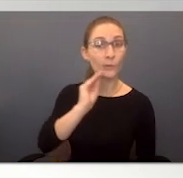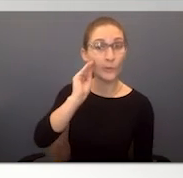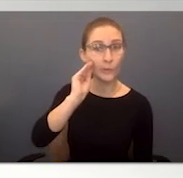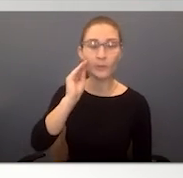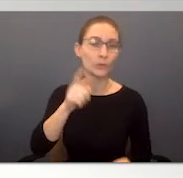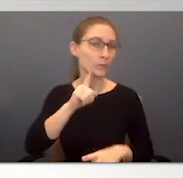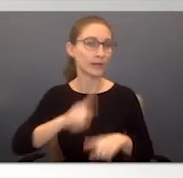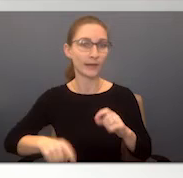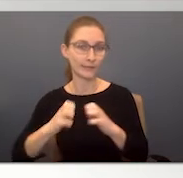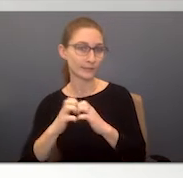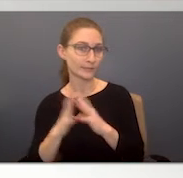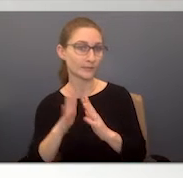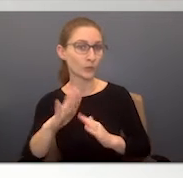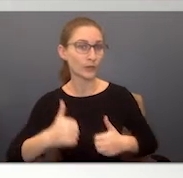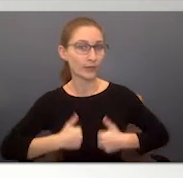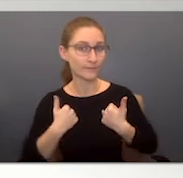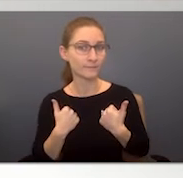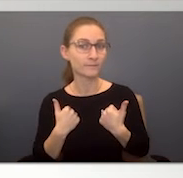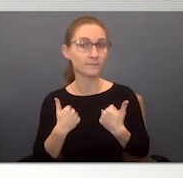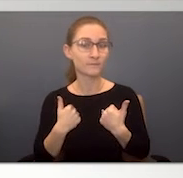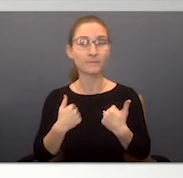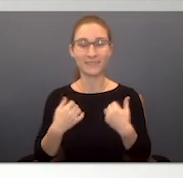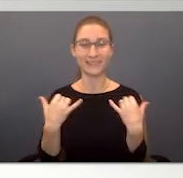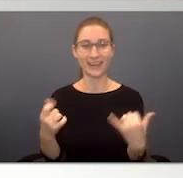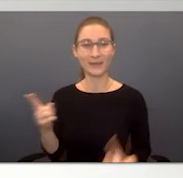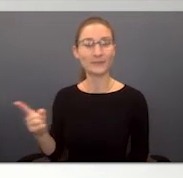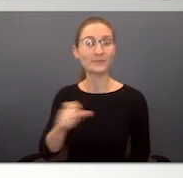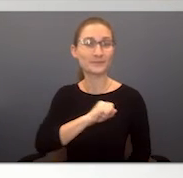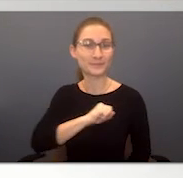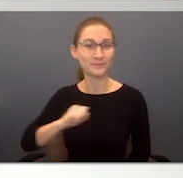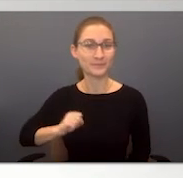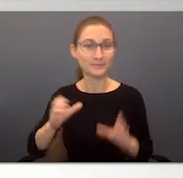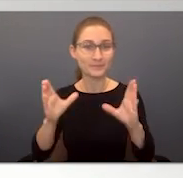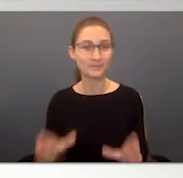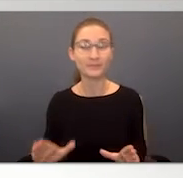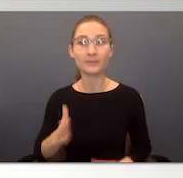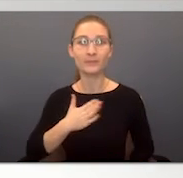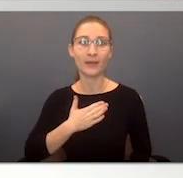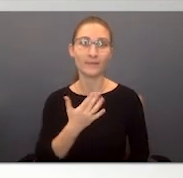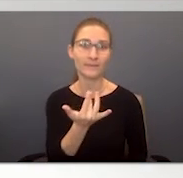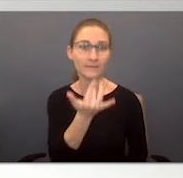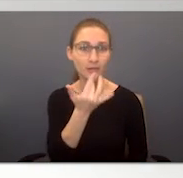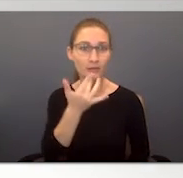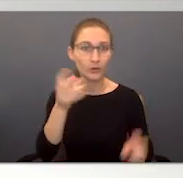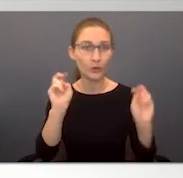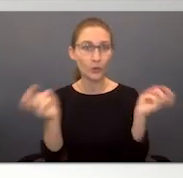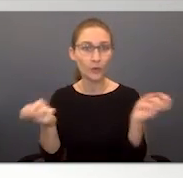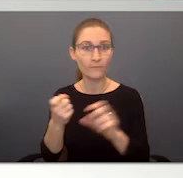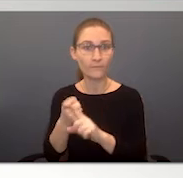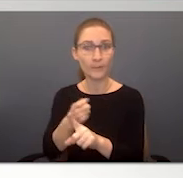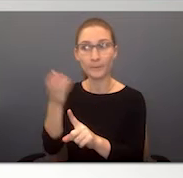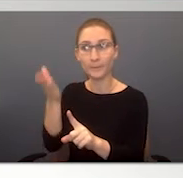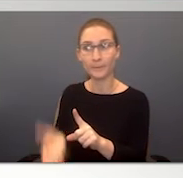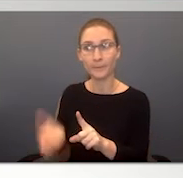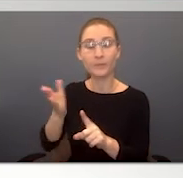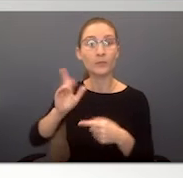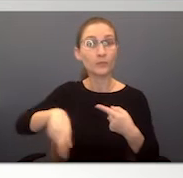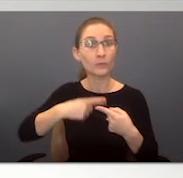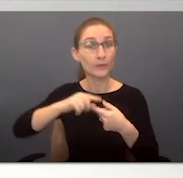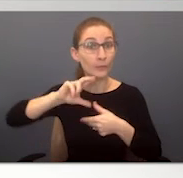hurricanes. If people have been around, that was what he said all the time. And it's very true. Houses are easy to